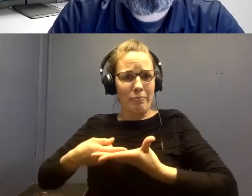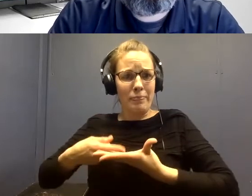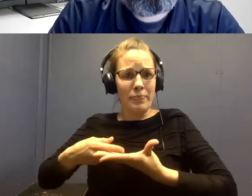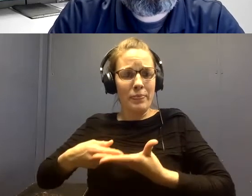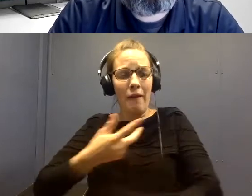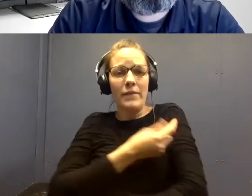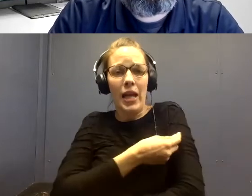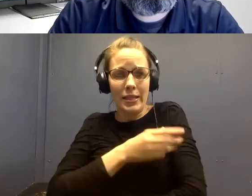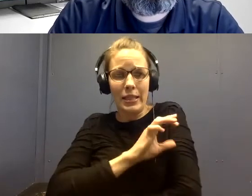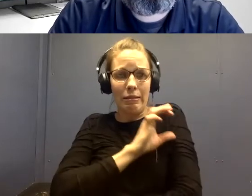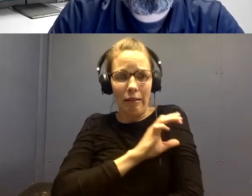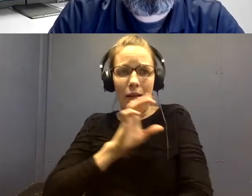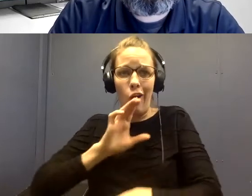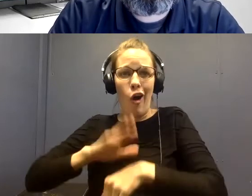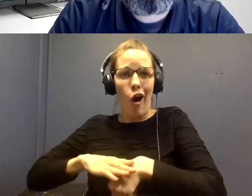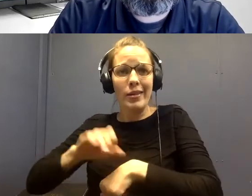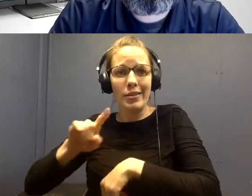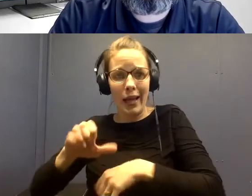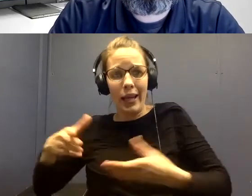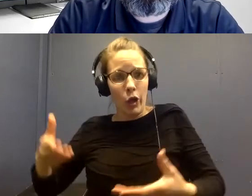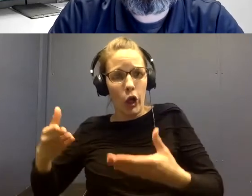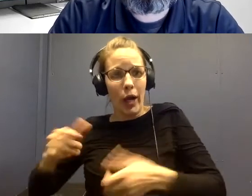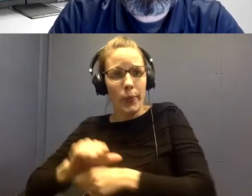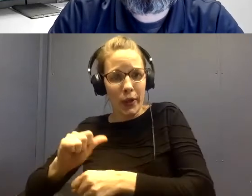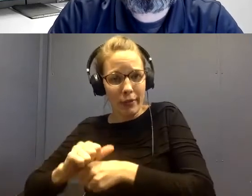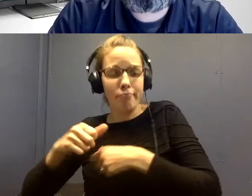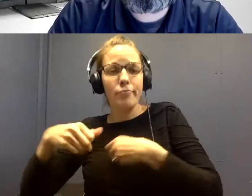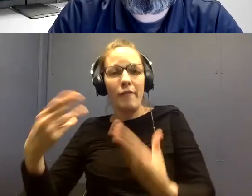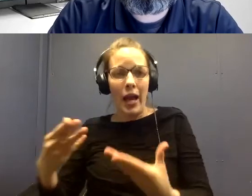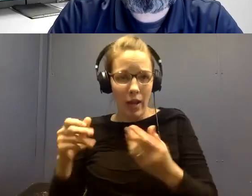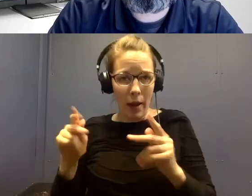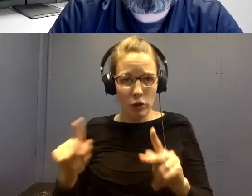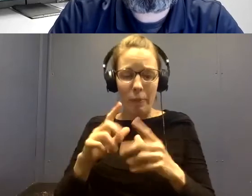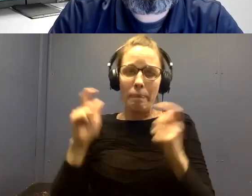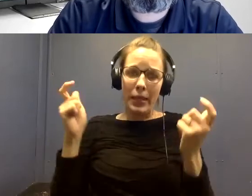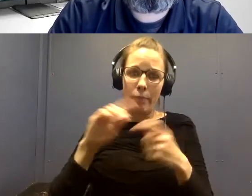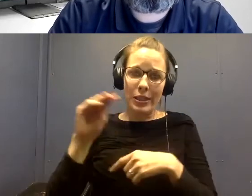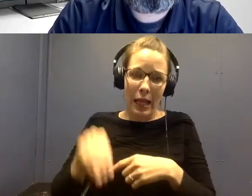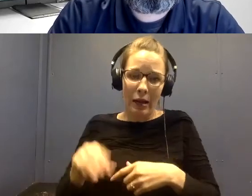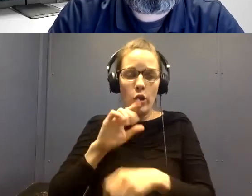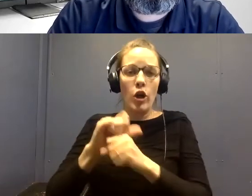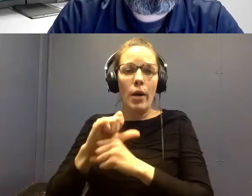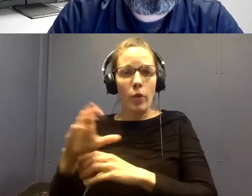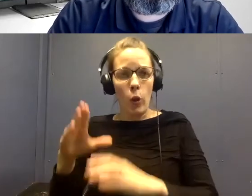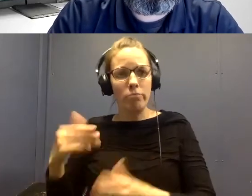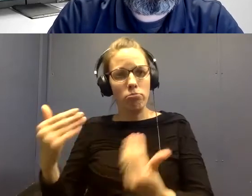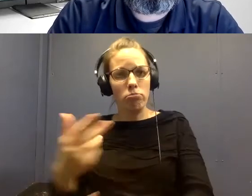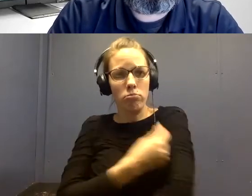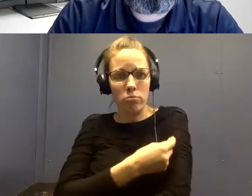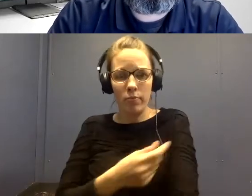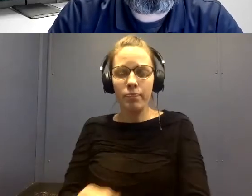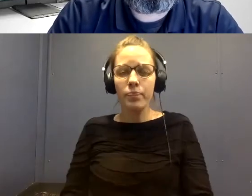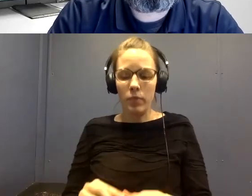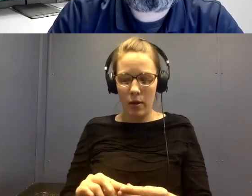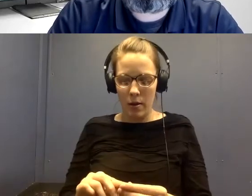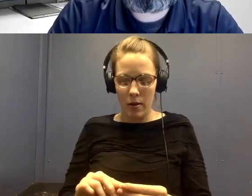vaccine clinic on site would provide an opportunity to get a large percentage of our employees vaccinated, and it would come